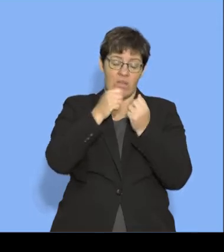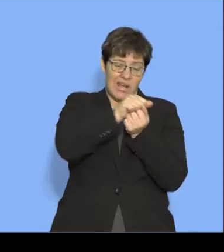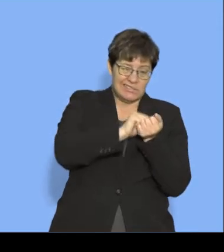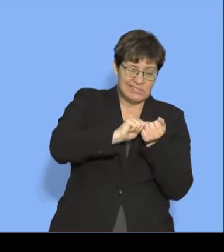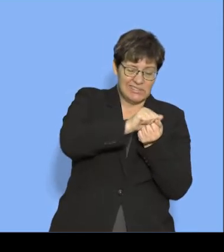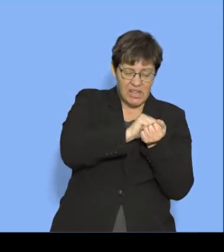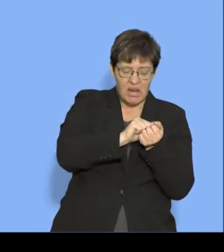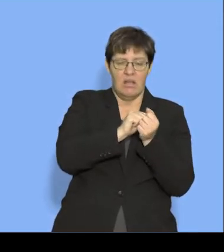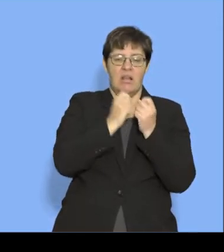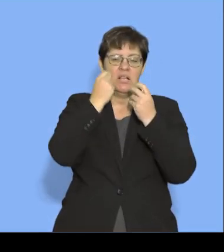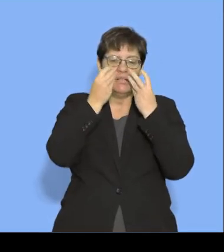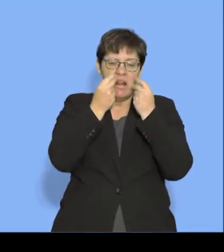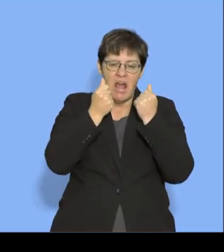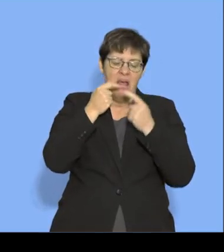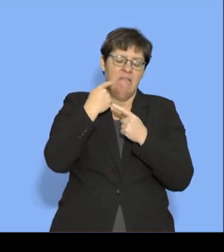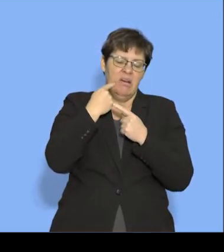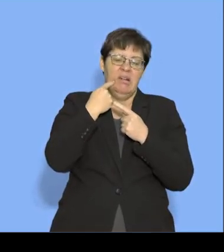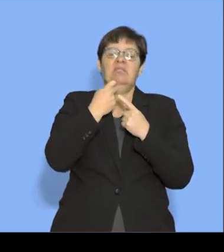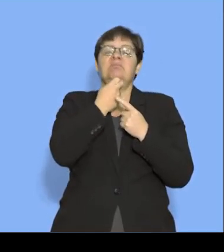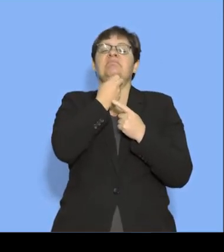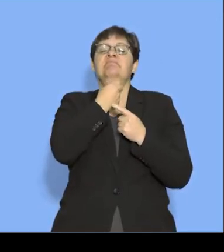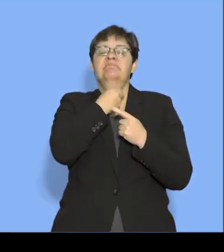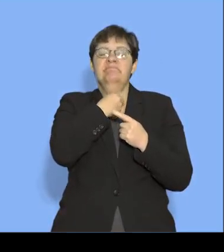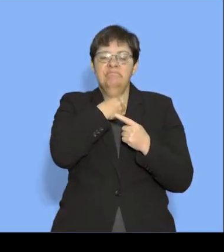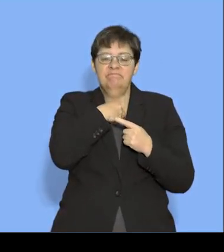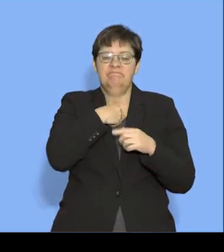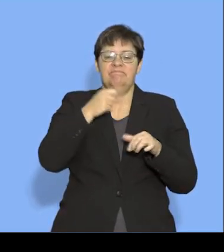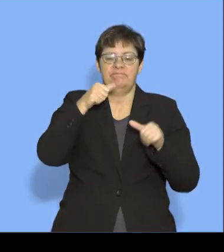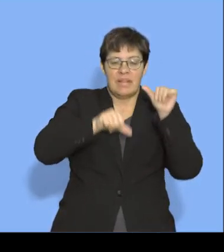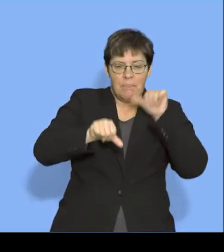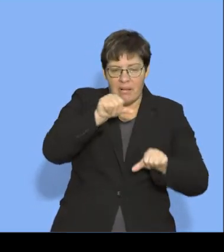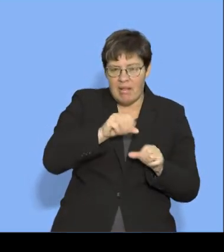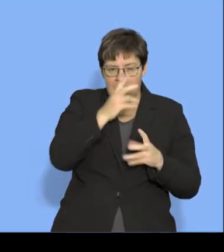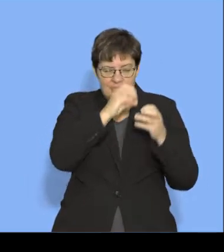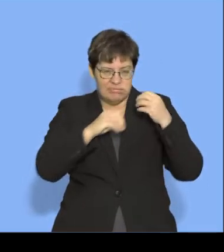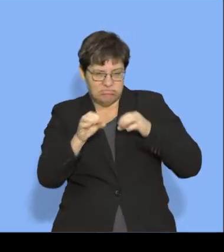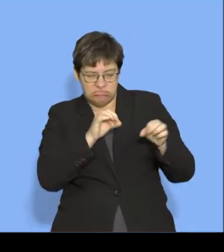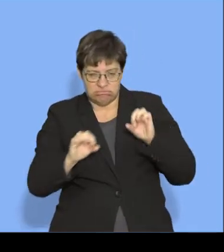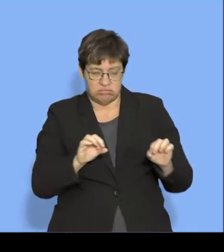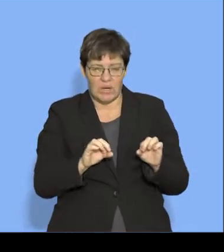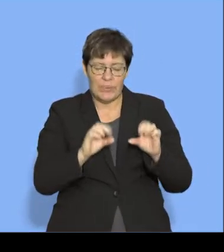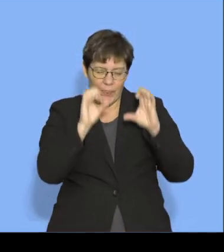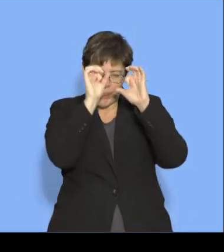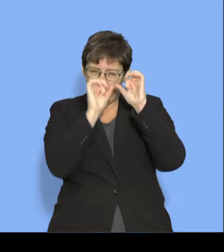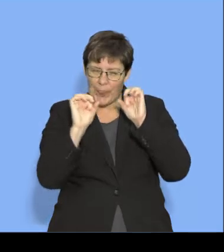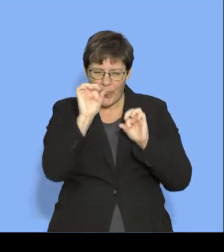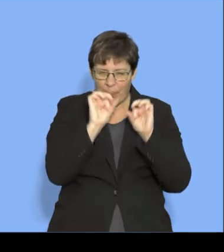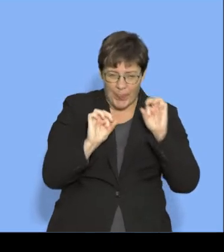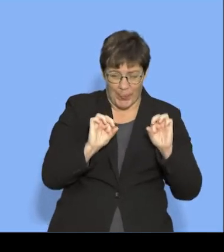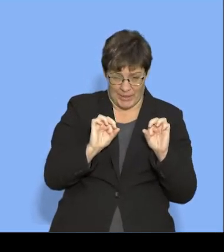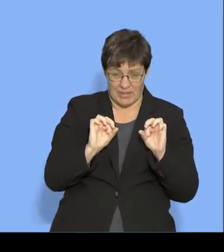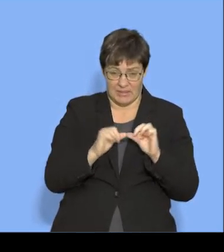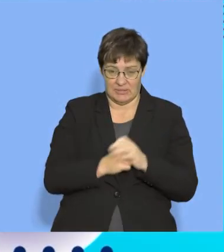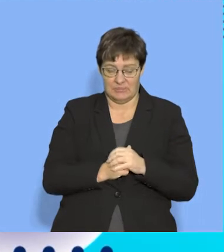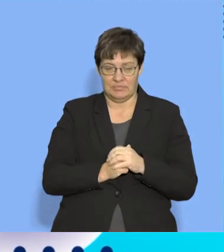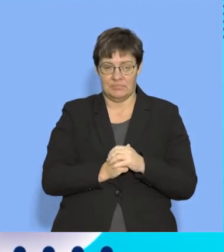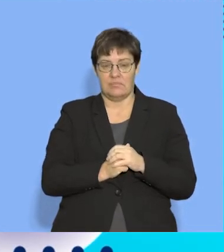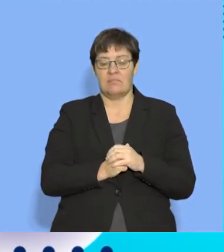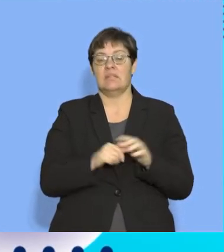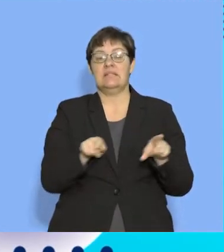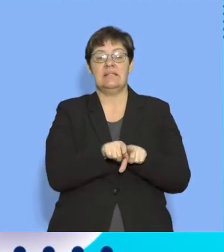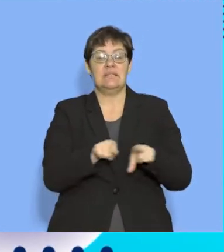So the breakdown, which also includes the physical breakdown as well as the chemical breakdown.